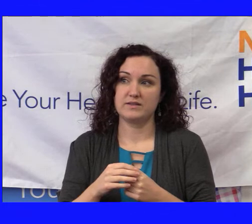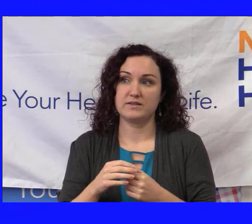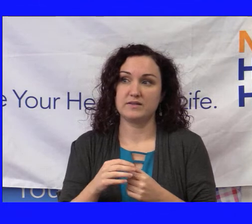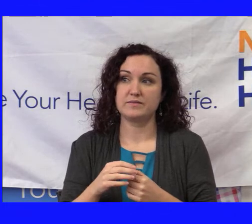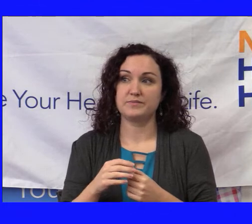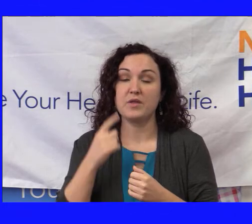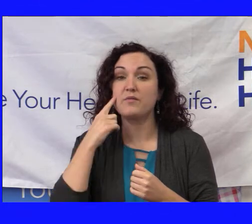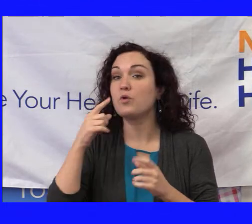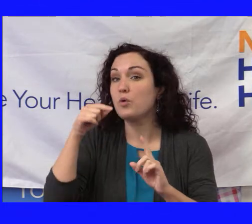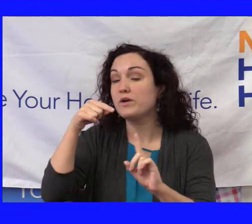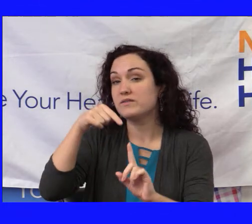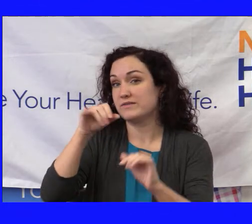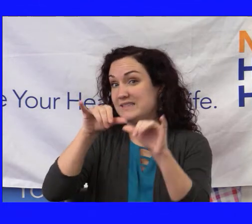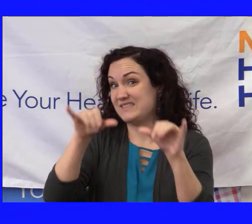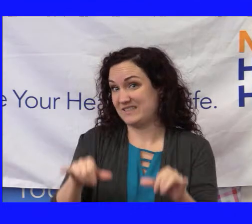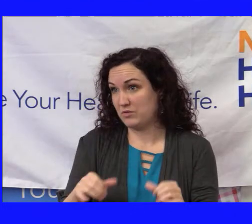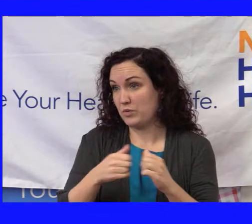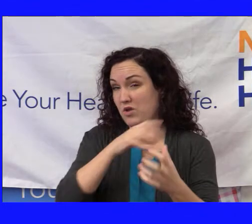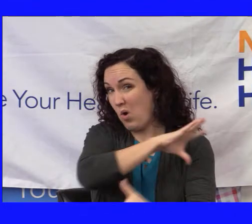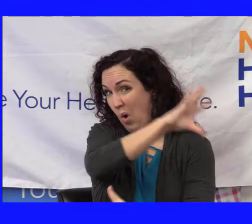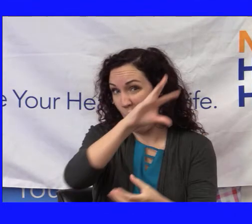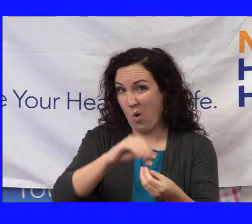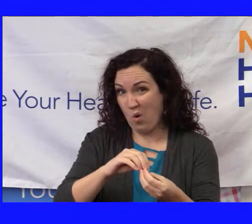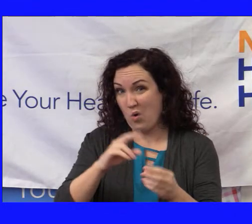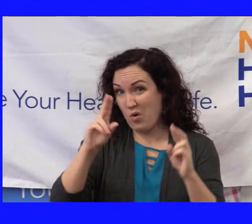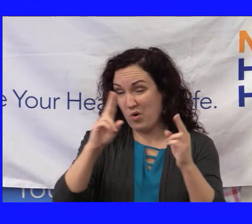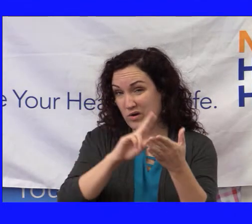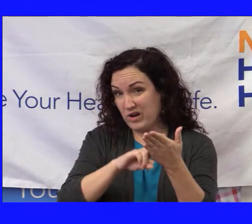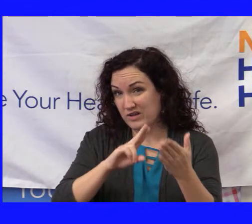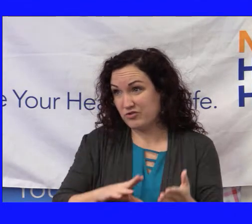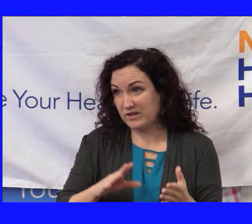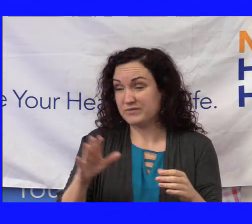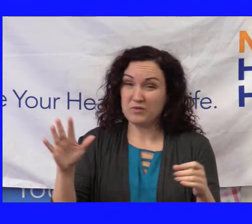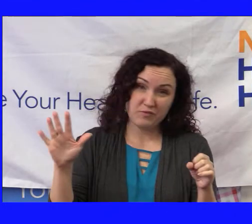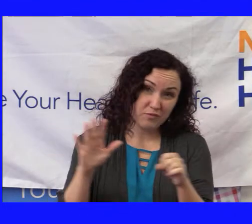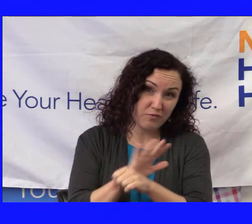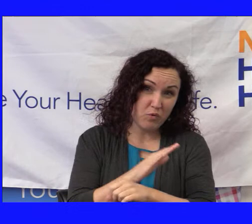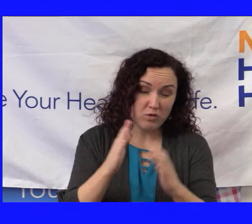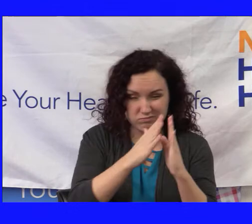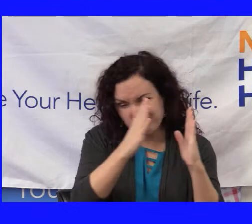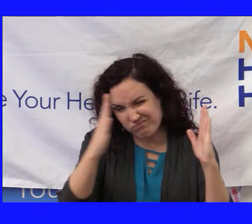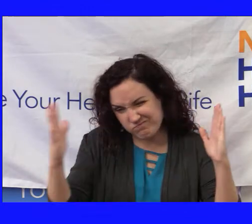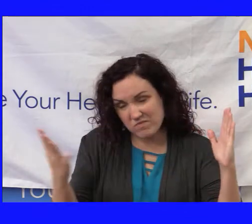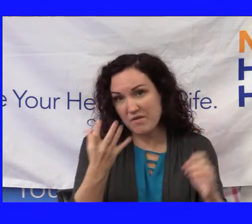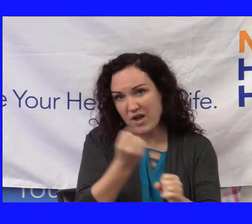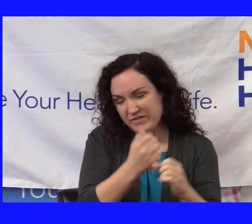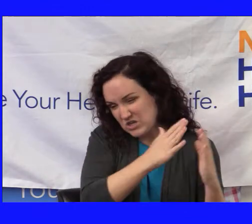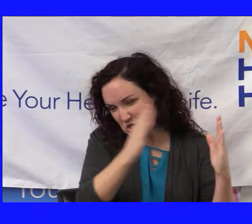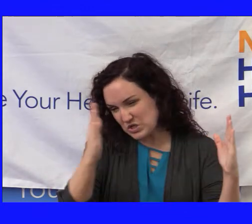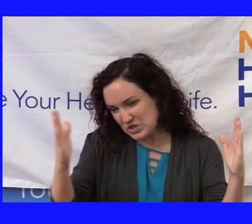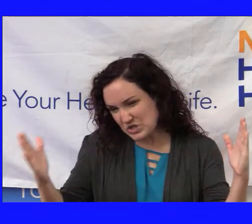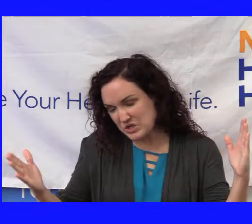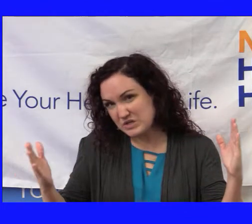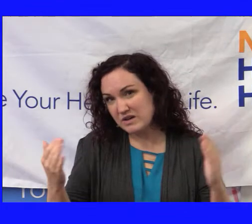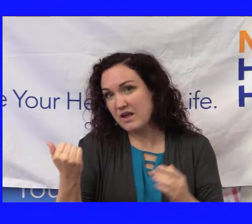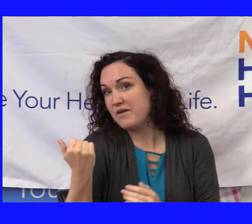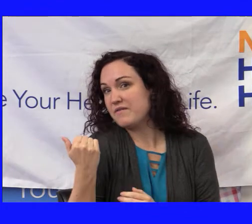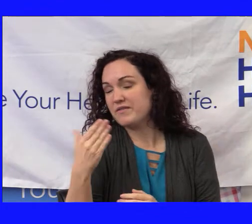by the System, and with the total cost of the contract over its full potential 5-year term of